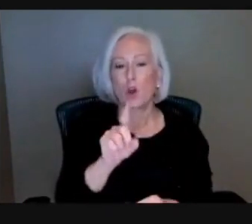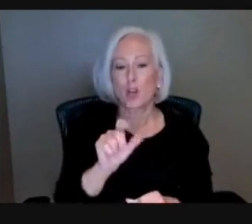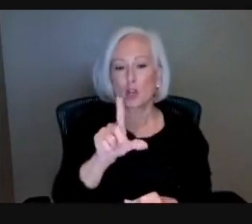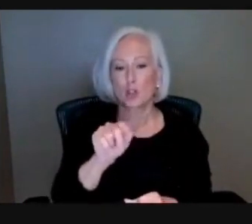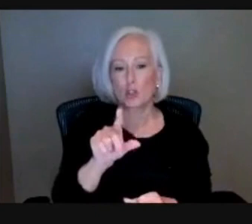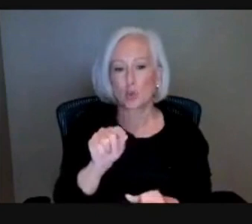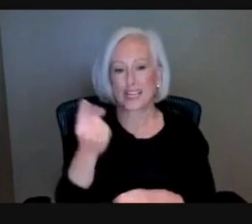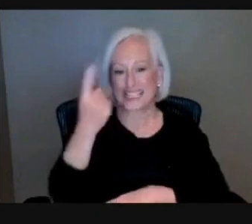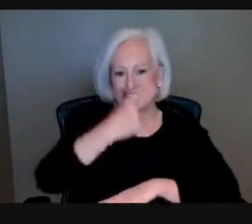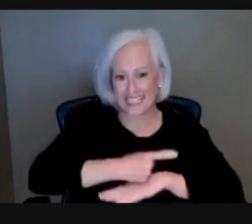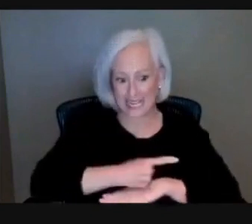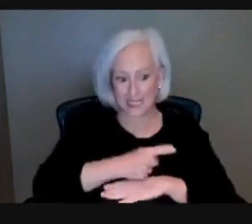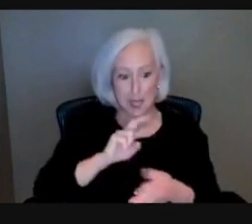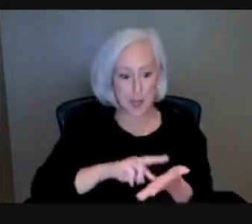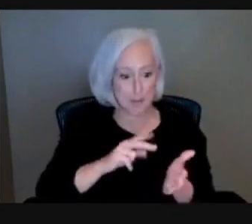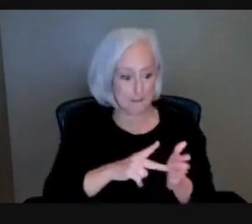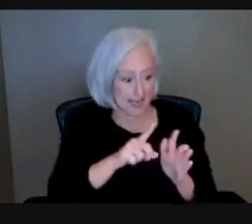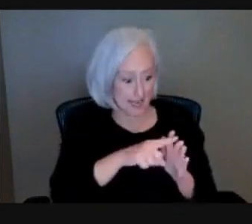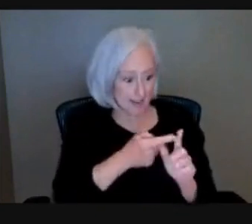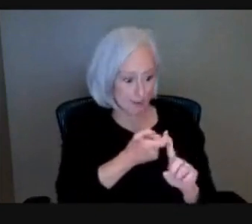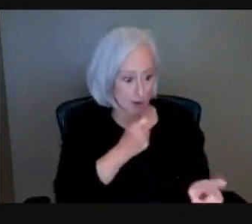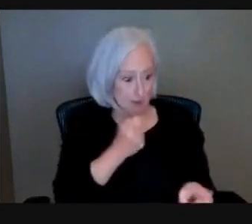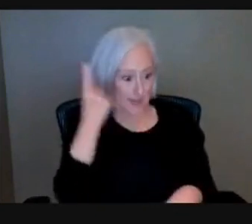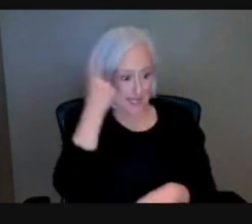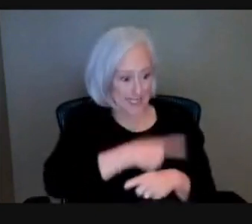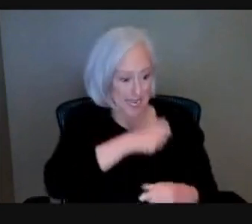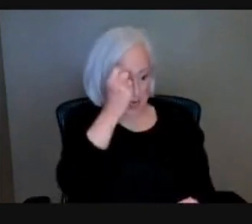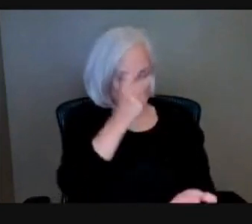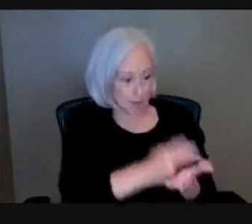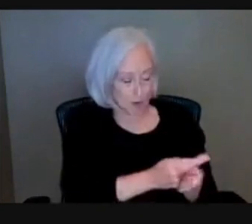to go out and look for a property.